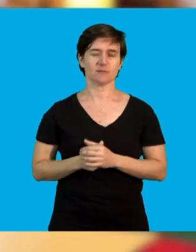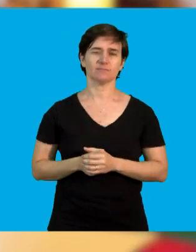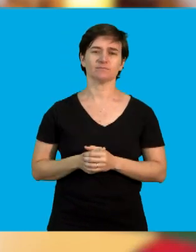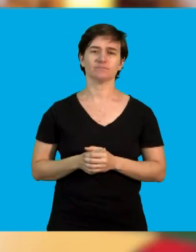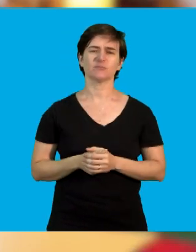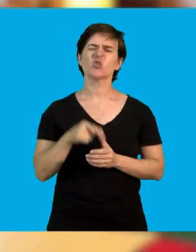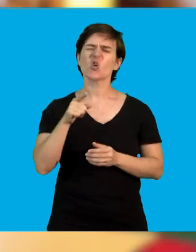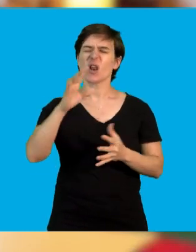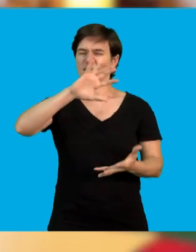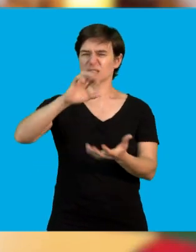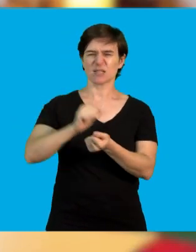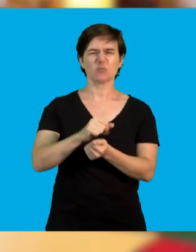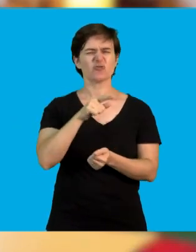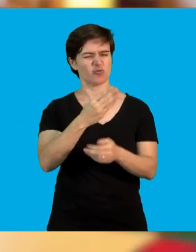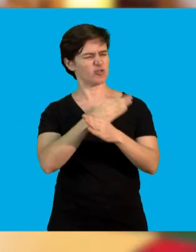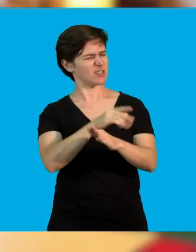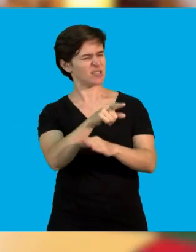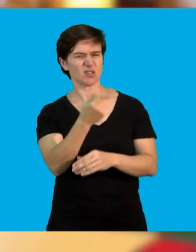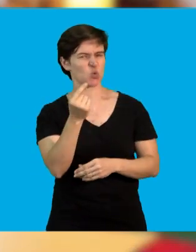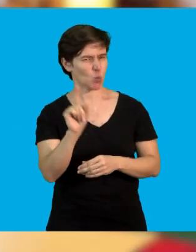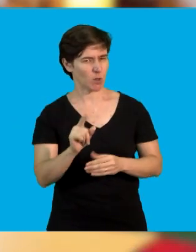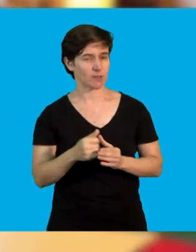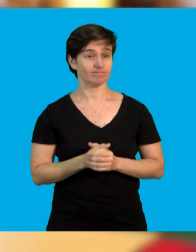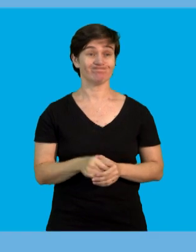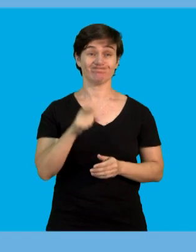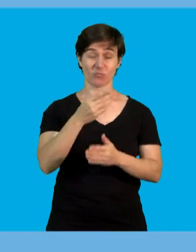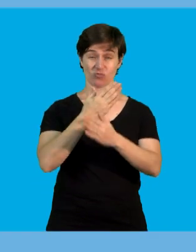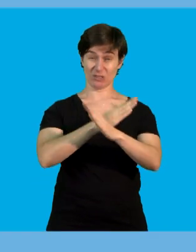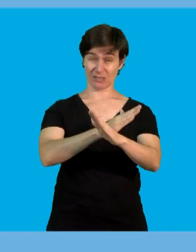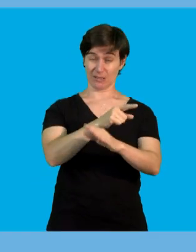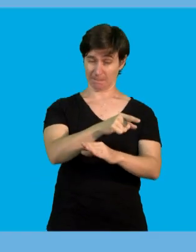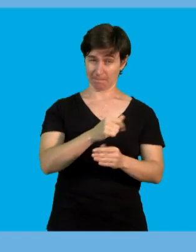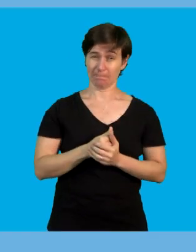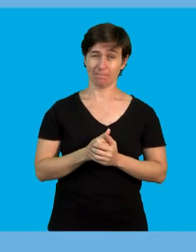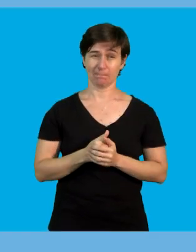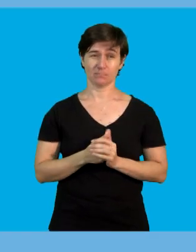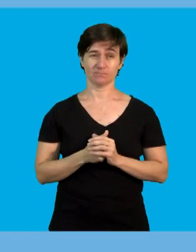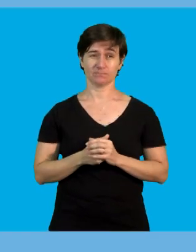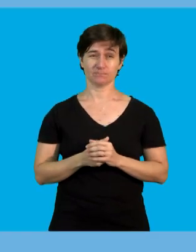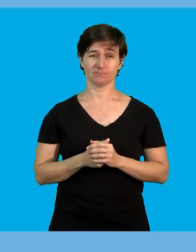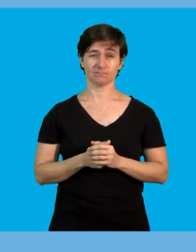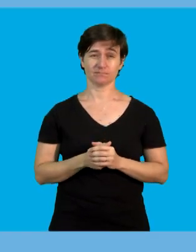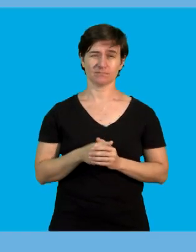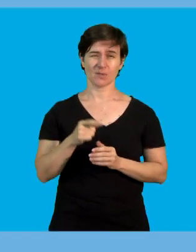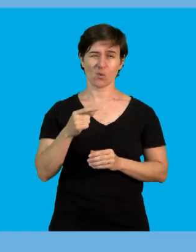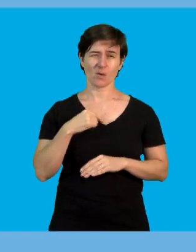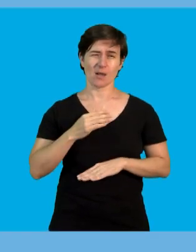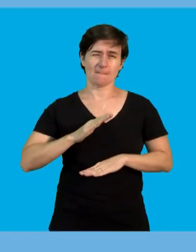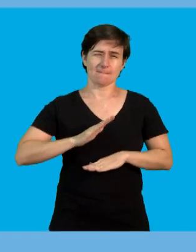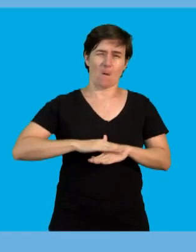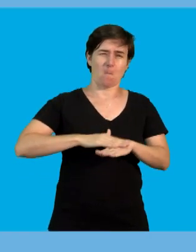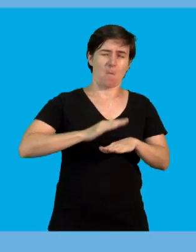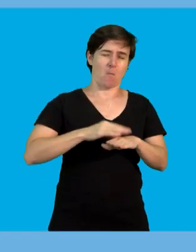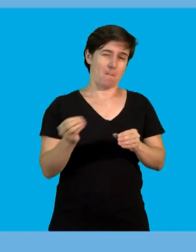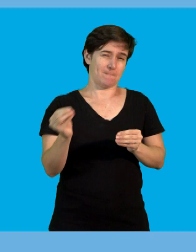a resistor is and what does it do in a circuit. So a resistor, we are saying that as we adding more